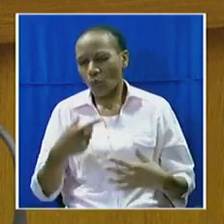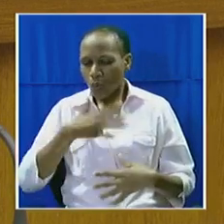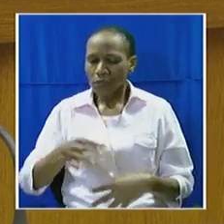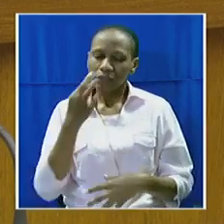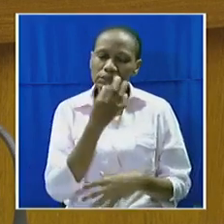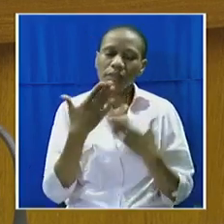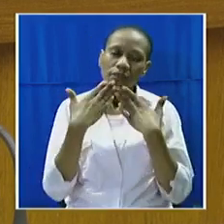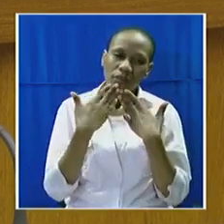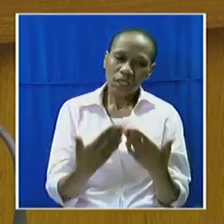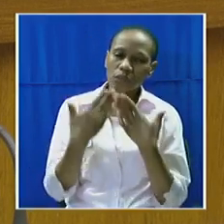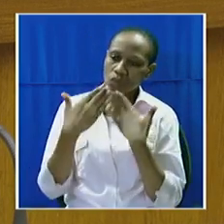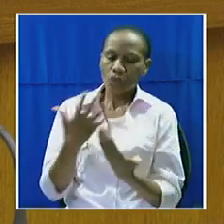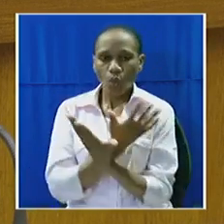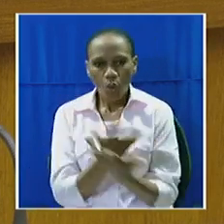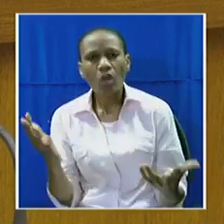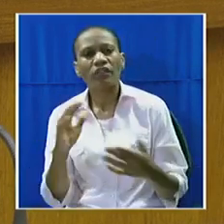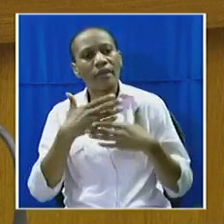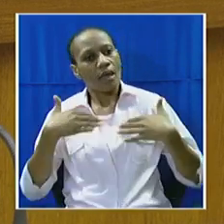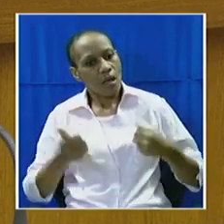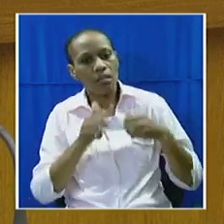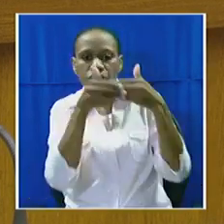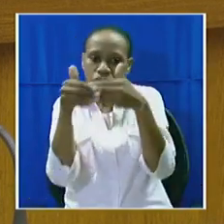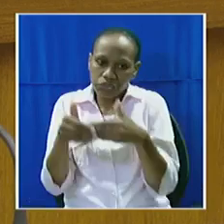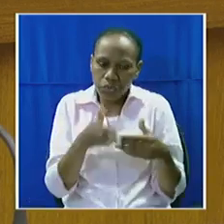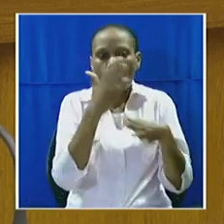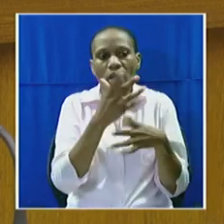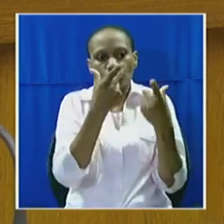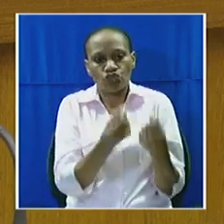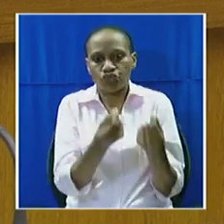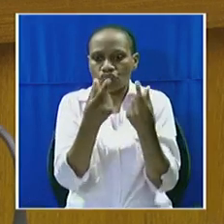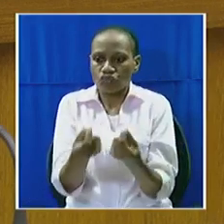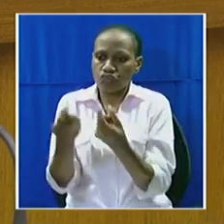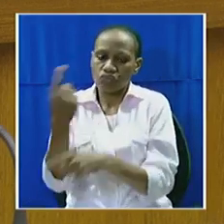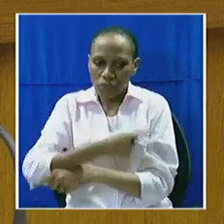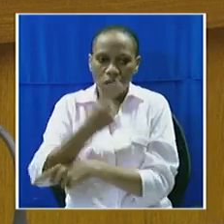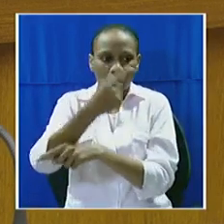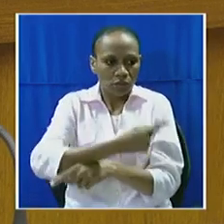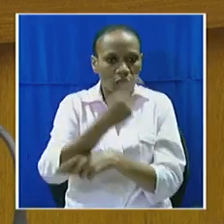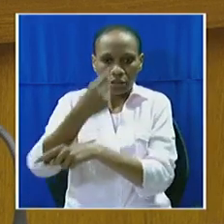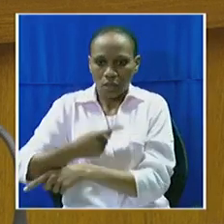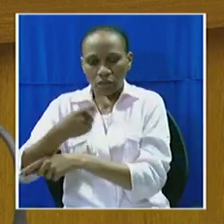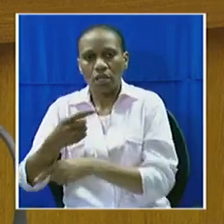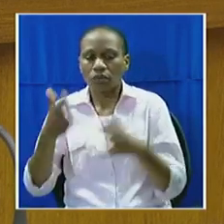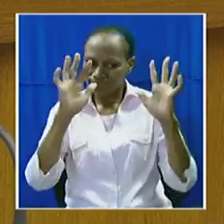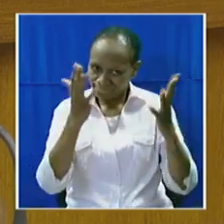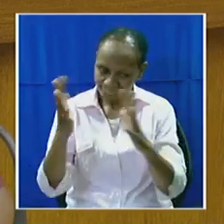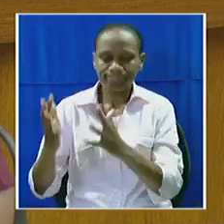gratitude to all healthcare workers for the work that they continue to do at every point that they are stationed at.